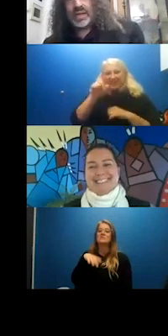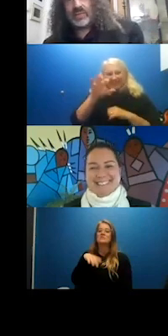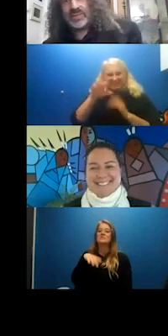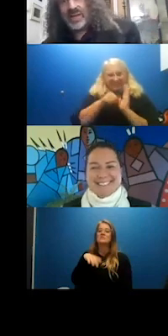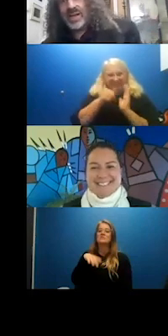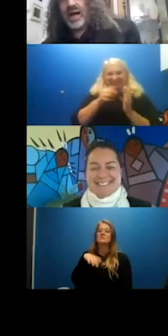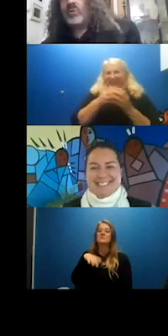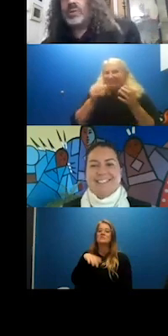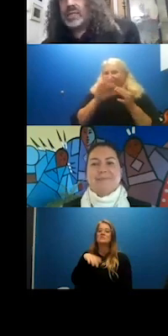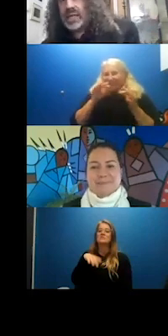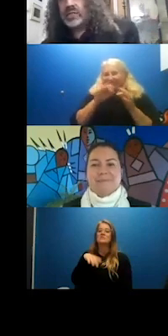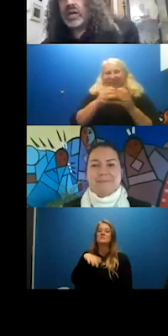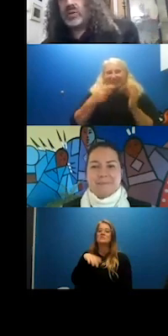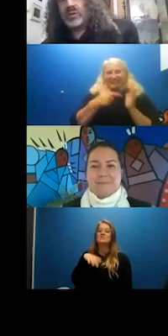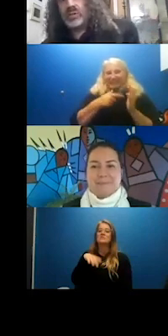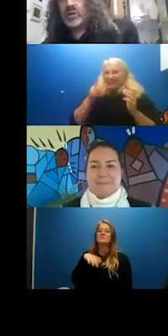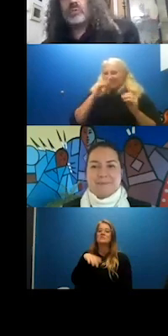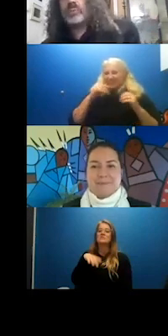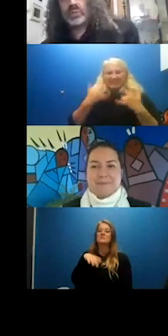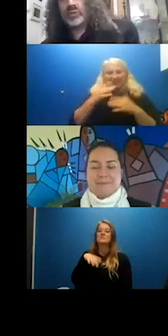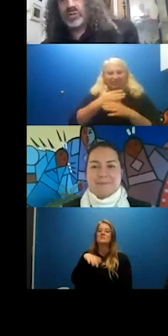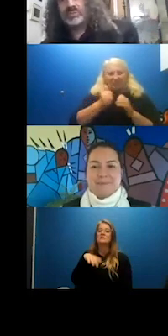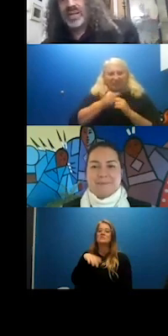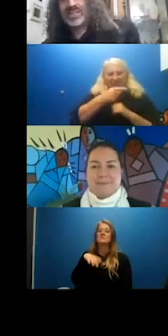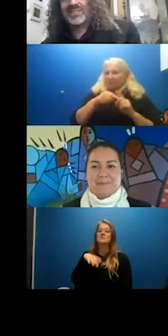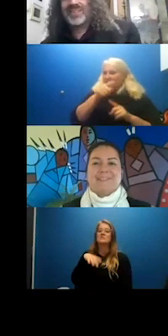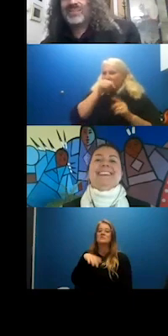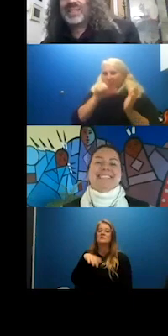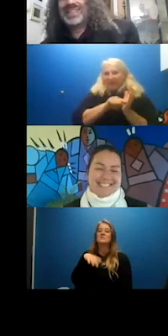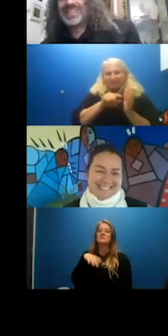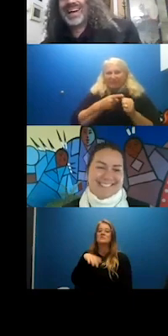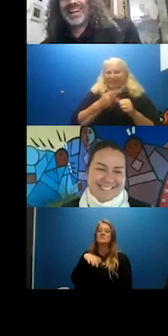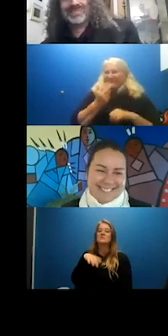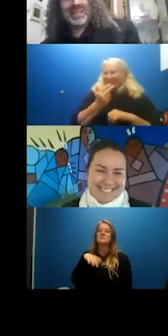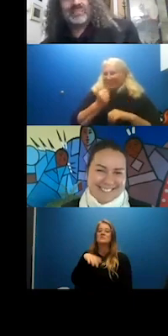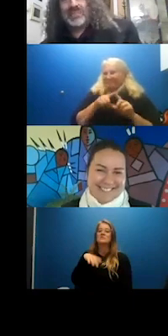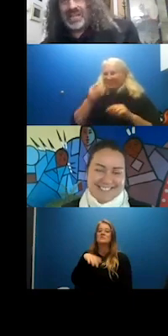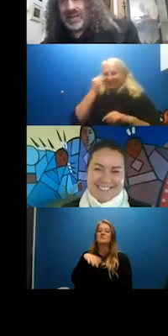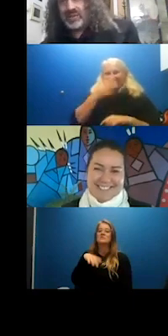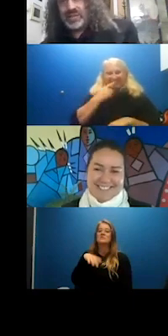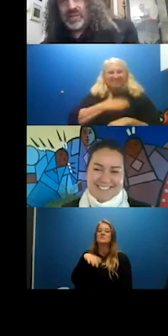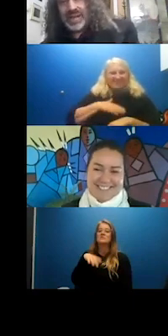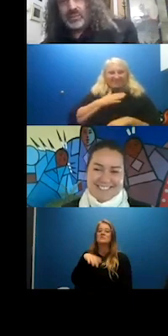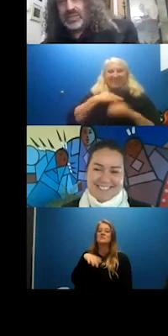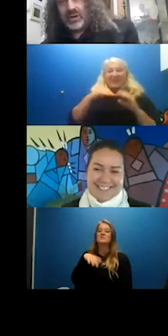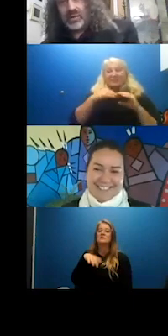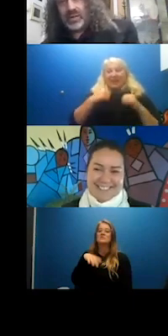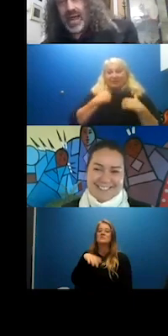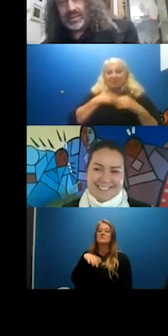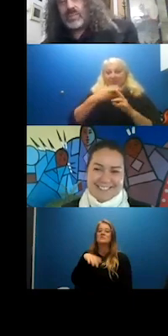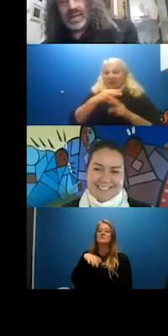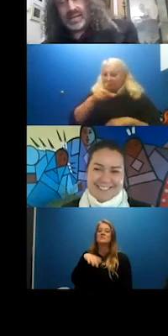and examples. I will be delighted to share it with you as long as you don't publish it first. So please, my email address is my name,